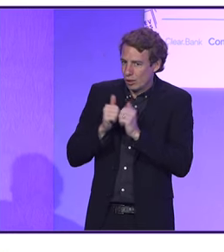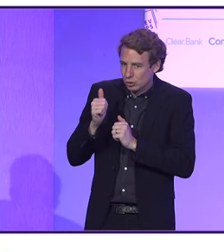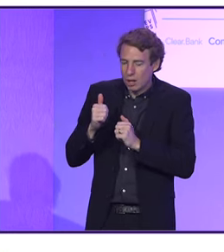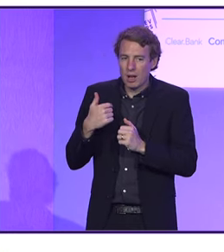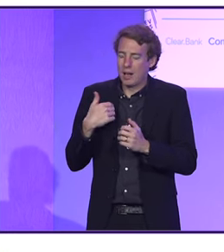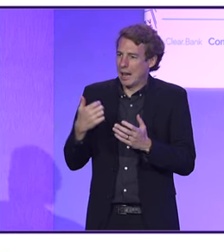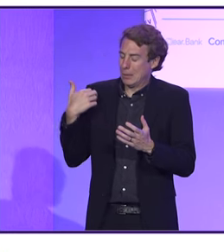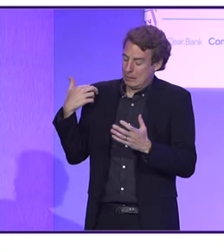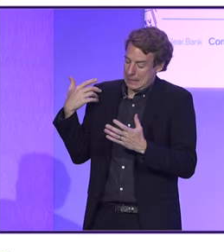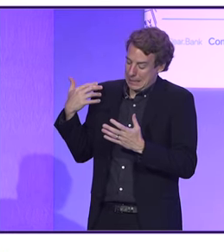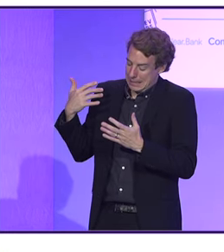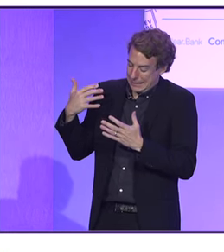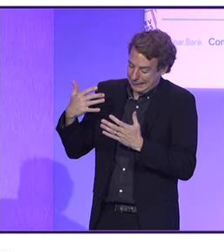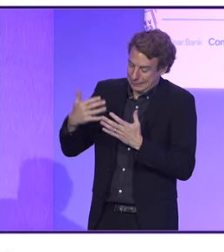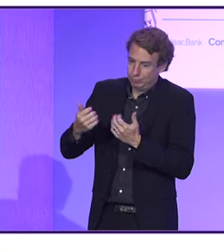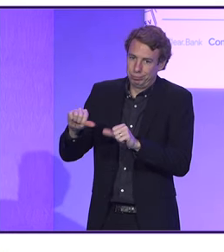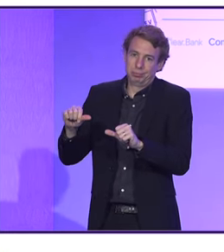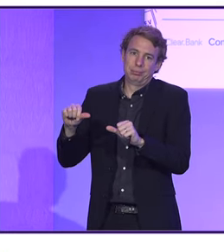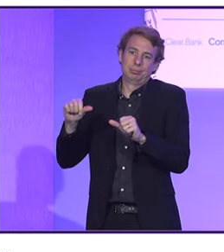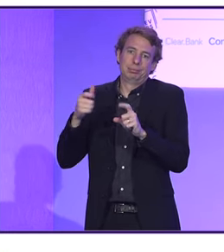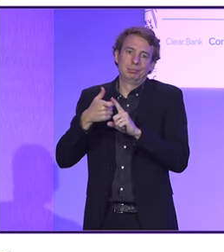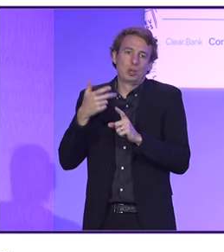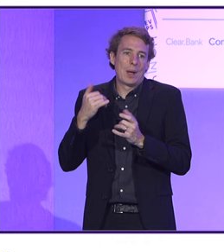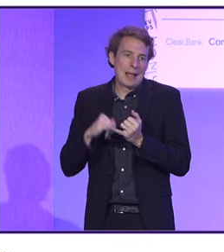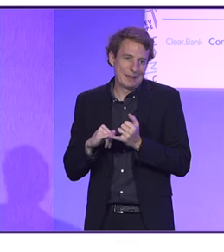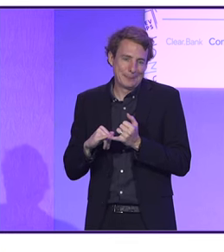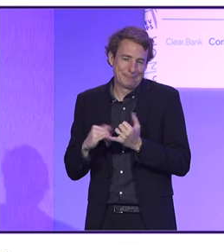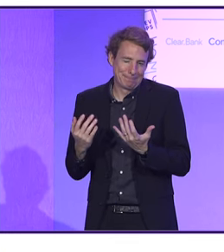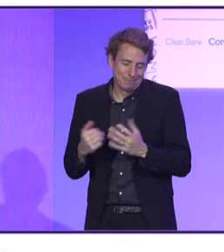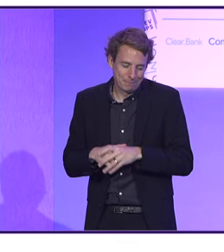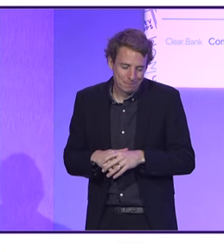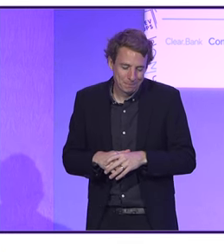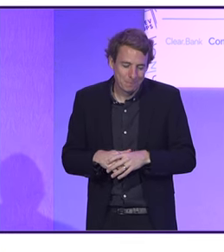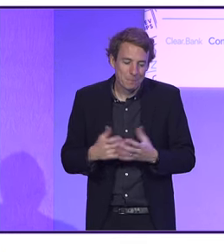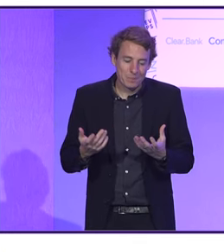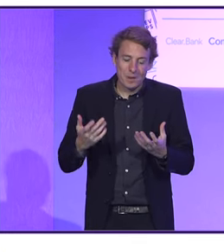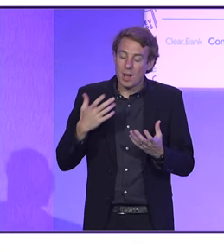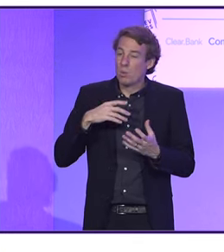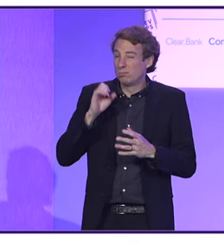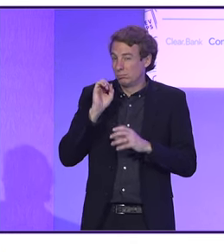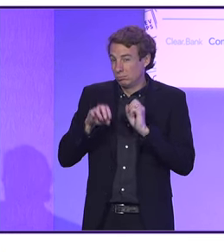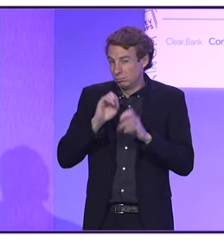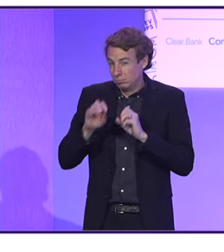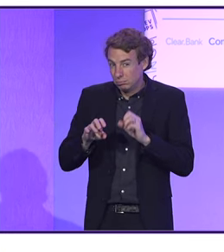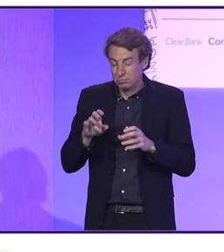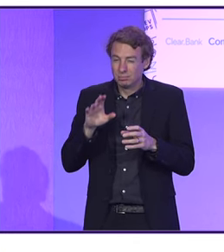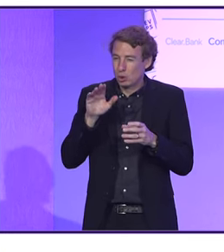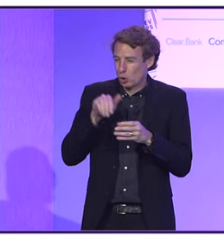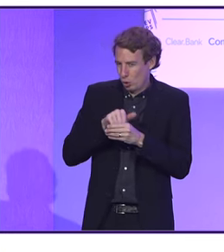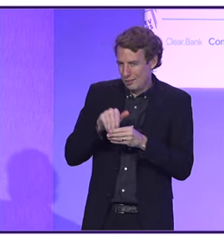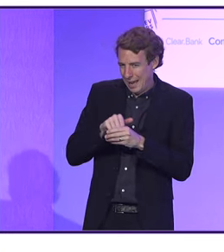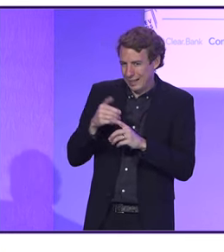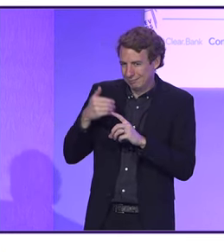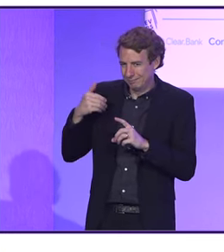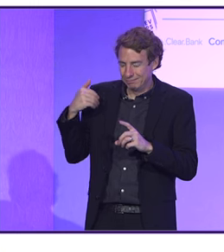voyage to Kubernetes. So I'm going to have to talk about a few things for context that aren't super relevant to this conference, but I can't really